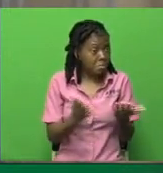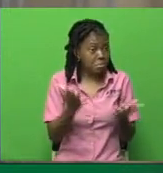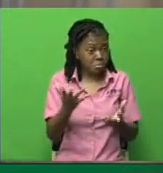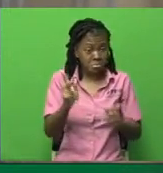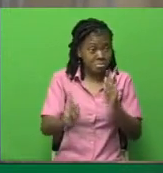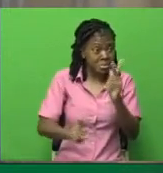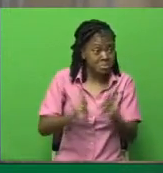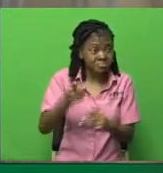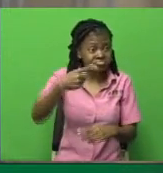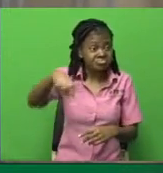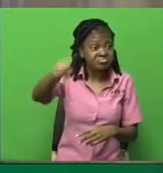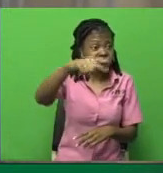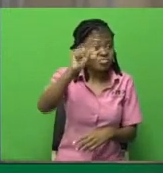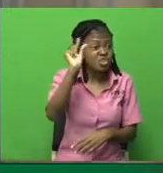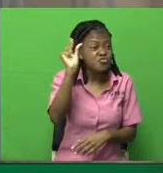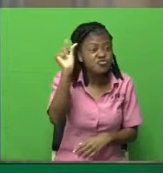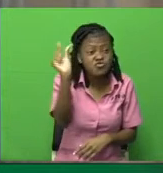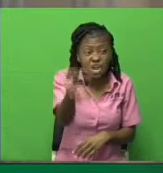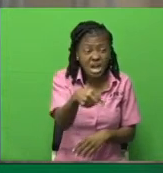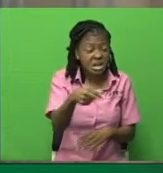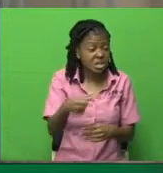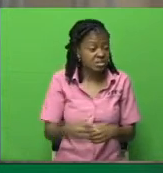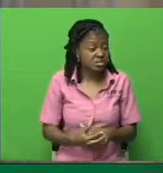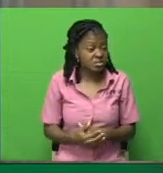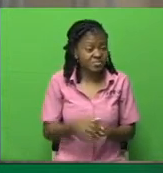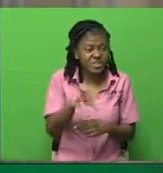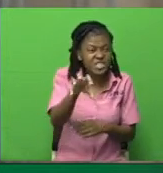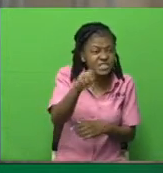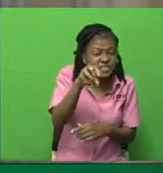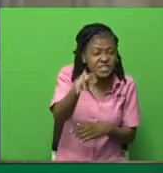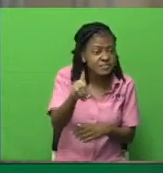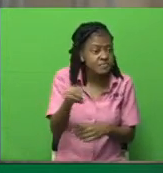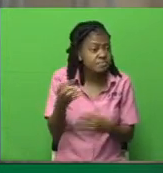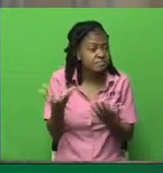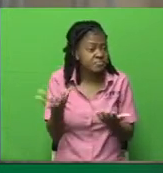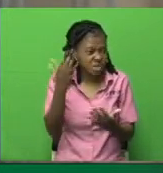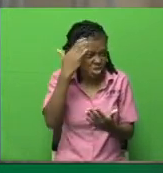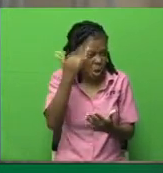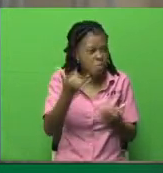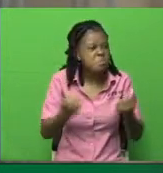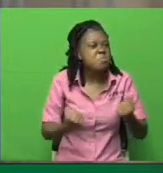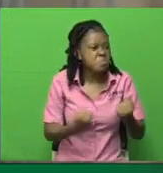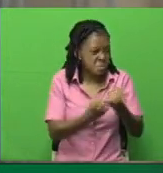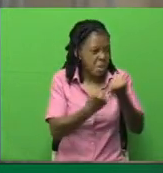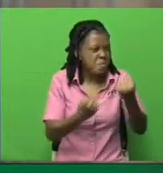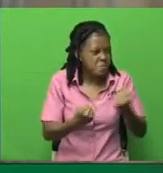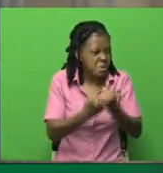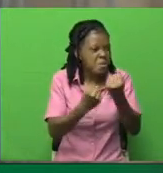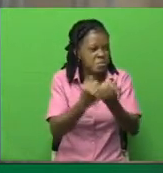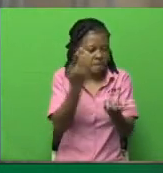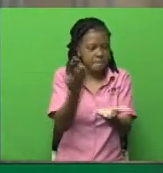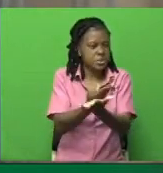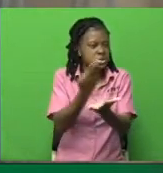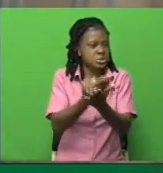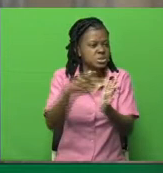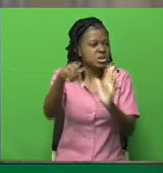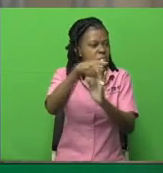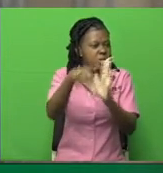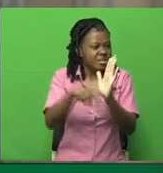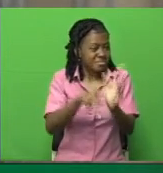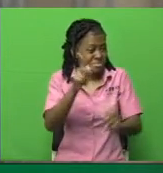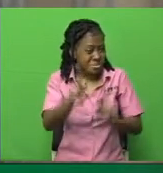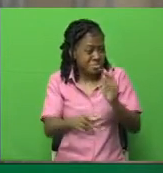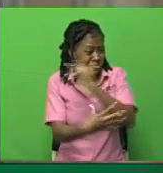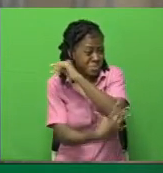individuals and organizations would generally support such policies which keep suffering on the poor and working